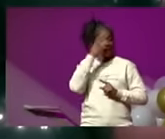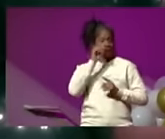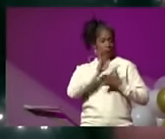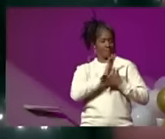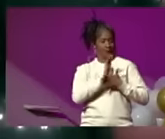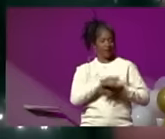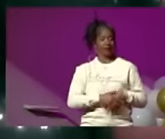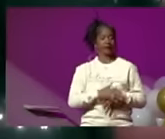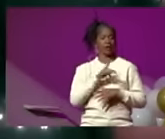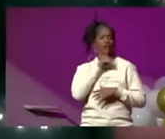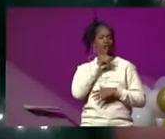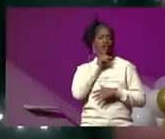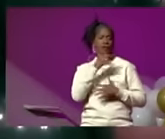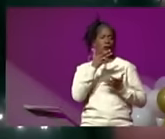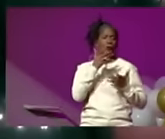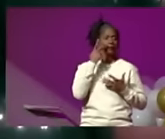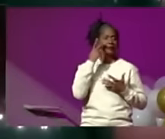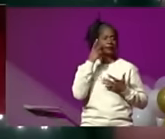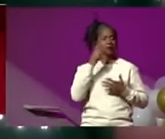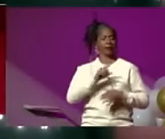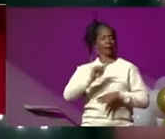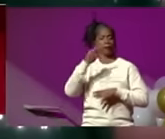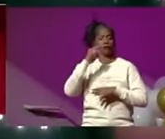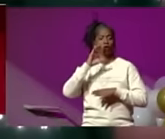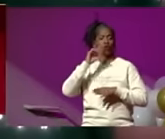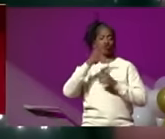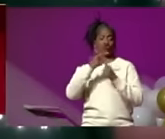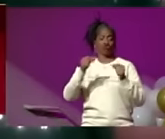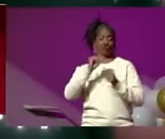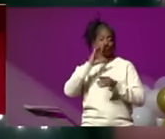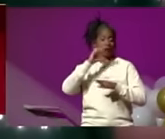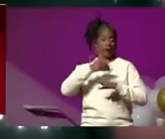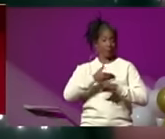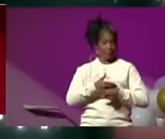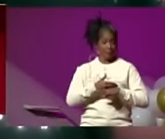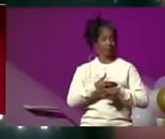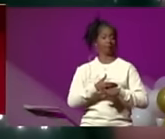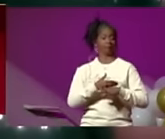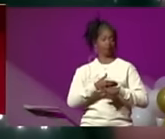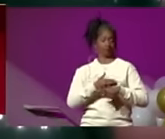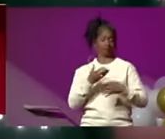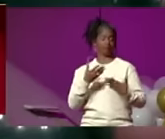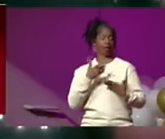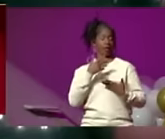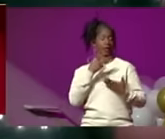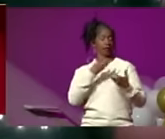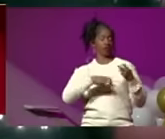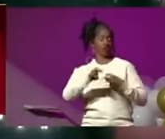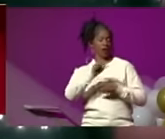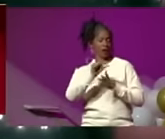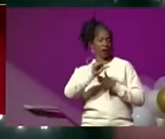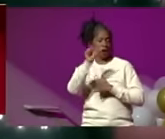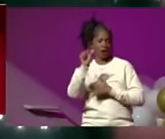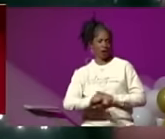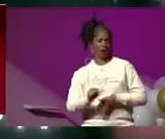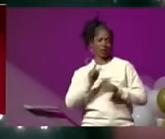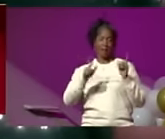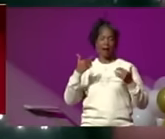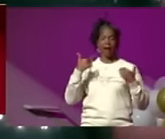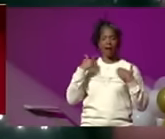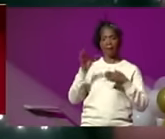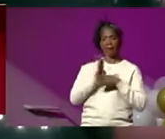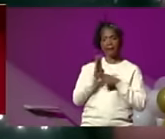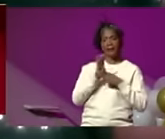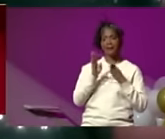in Austin. It's my first grandchild, and I'd love to go see my grandbaby in Austin, but I got a business meeting, and I have